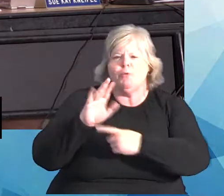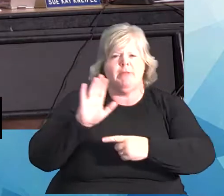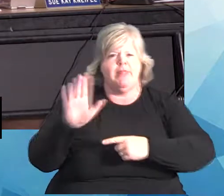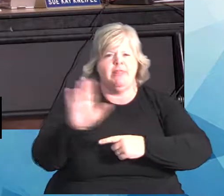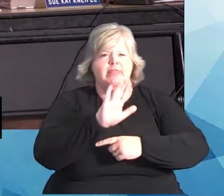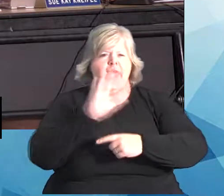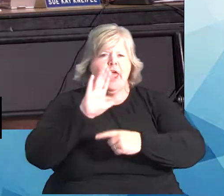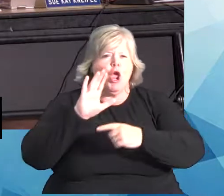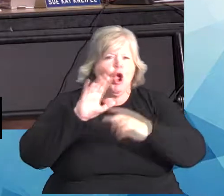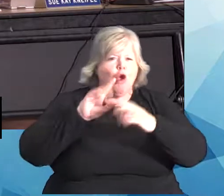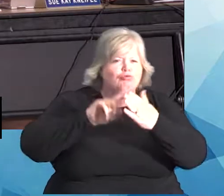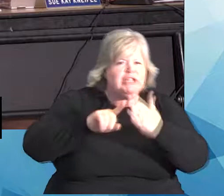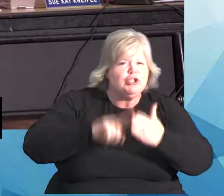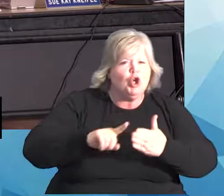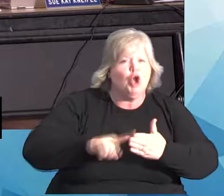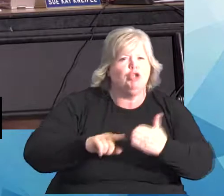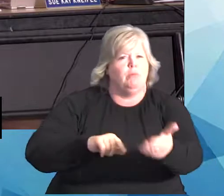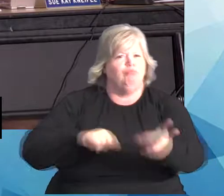findings during that meeting as well.